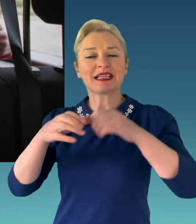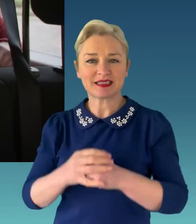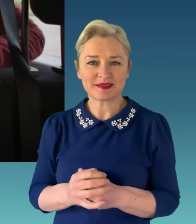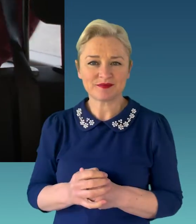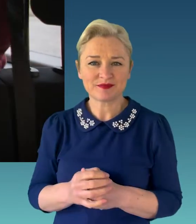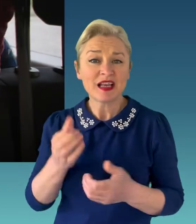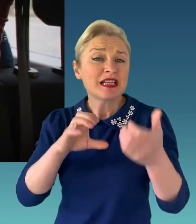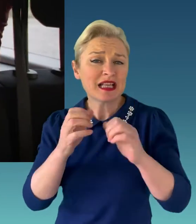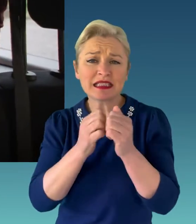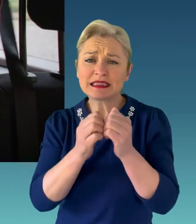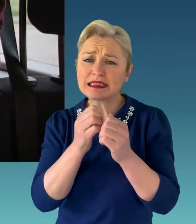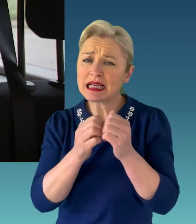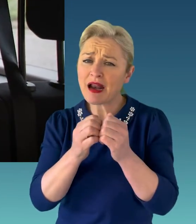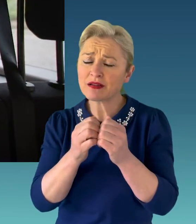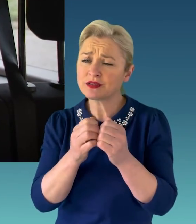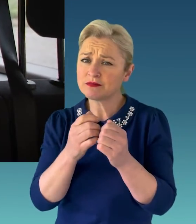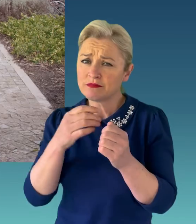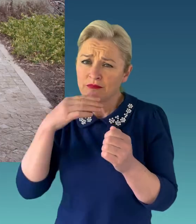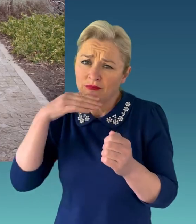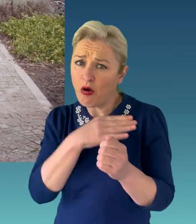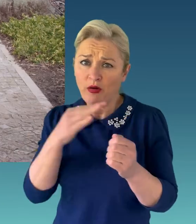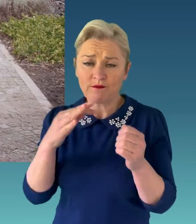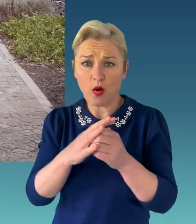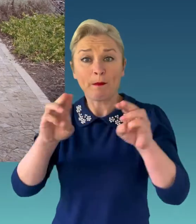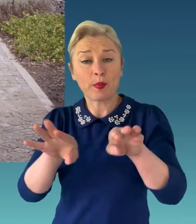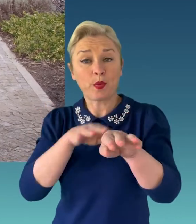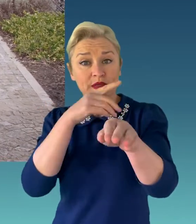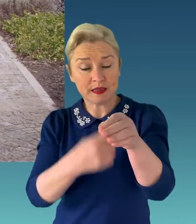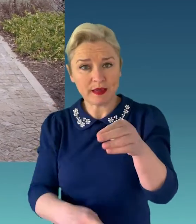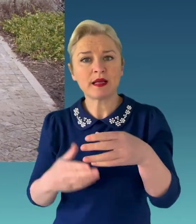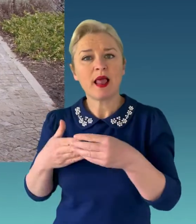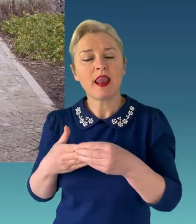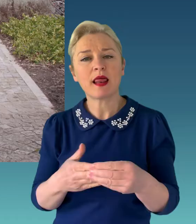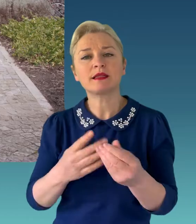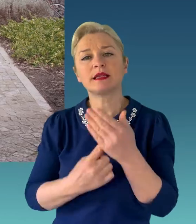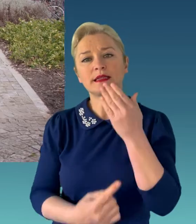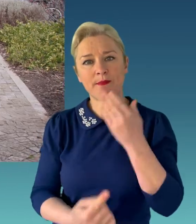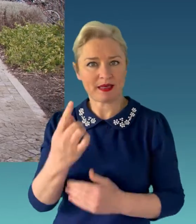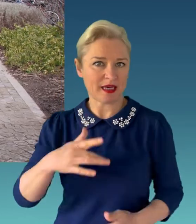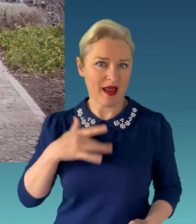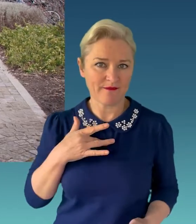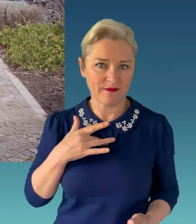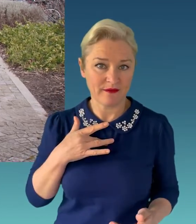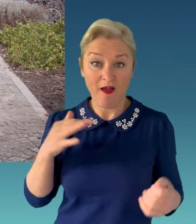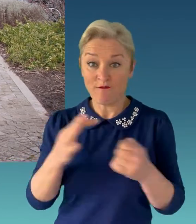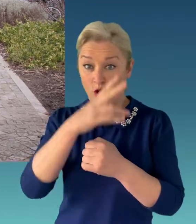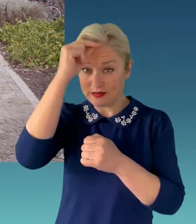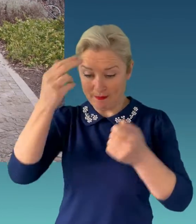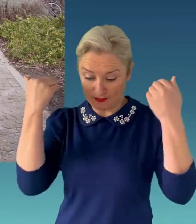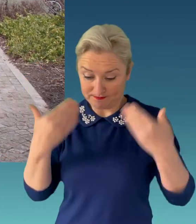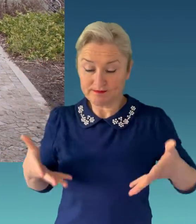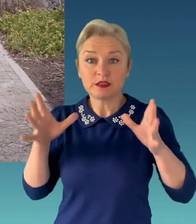Science and technology are hugely important in enabling people with disabilities to lead independent lives. Take my chair, for example.